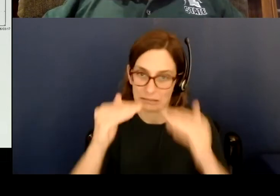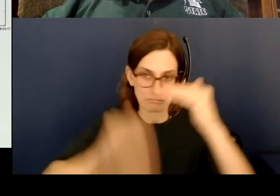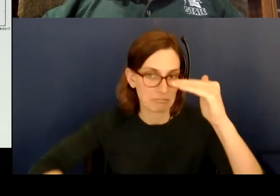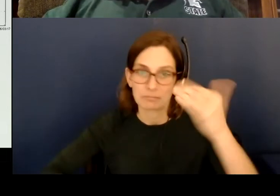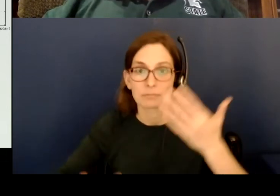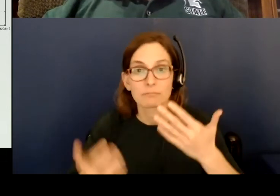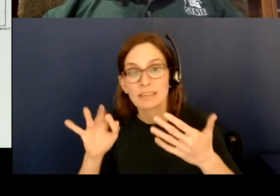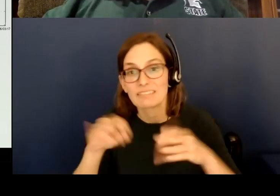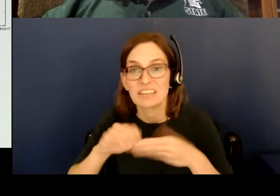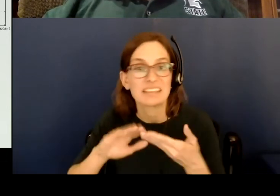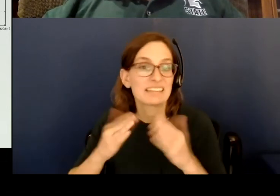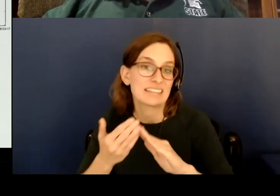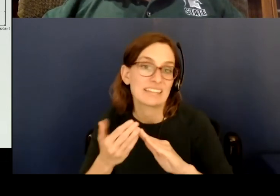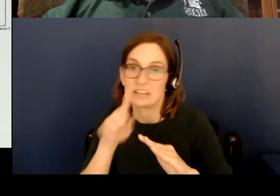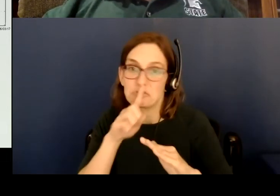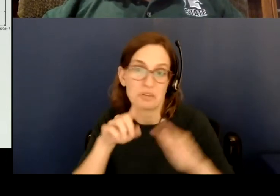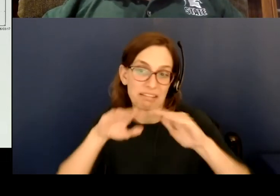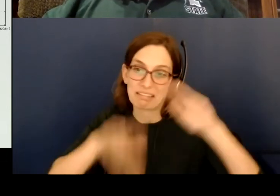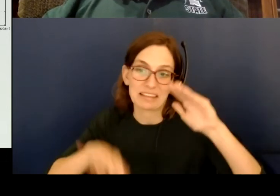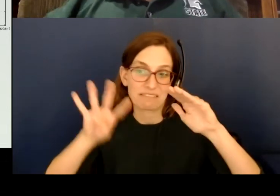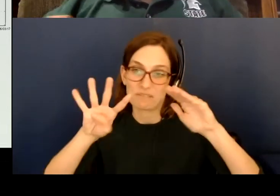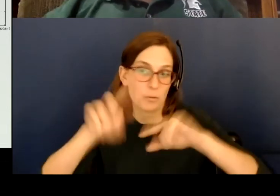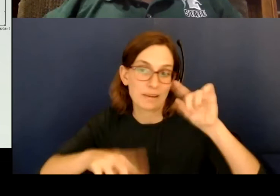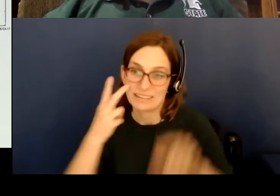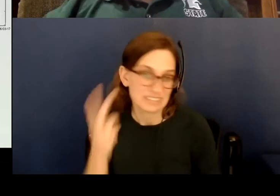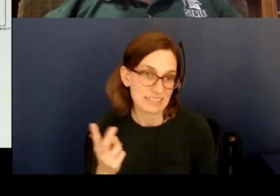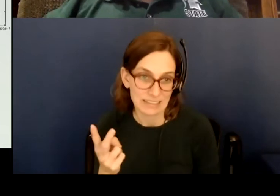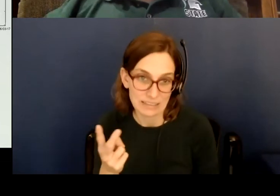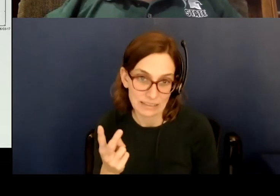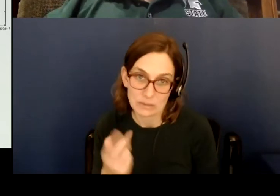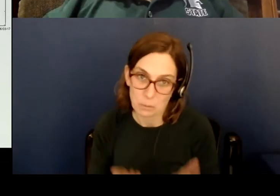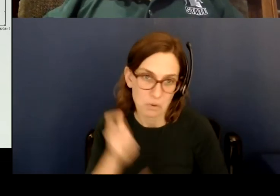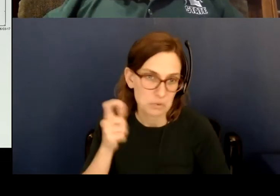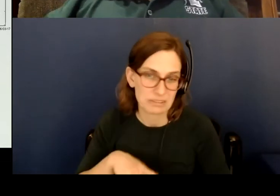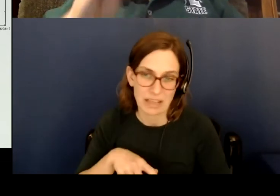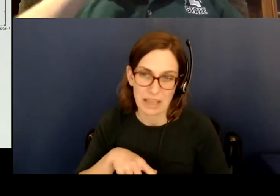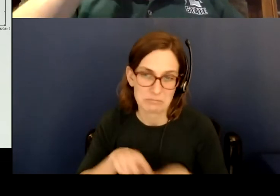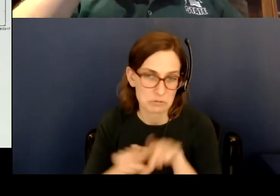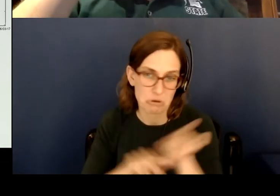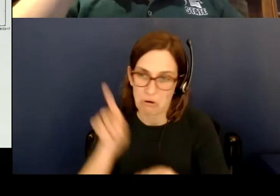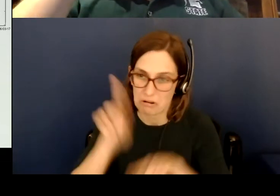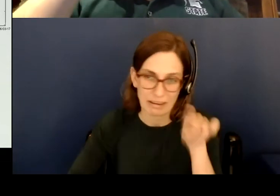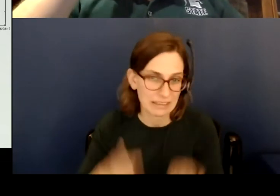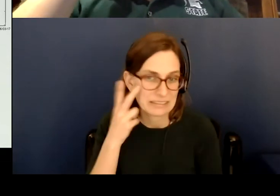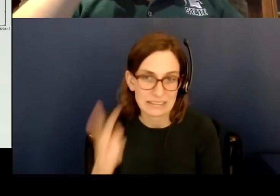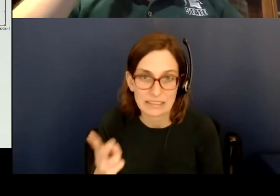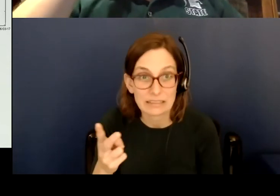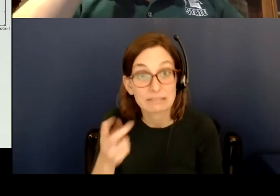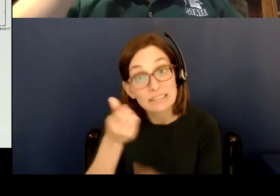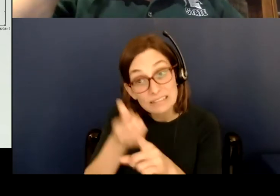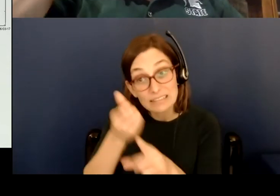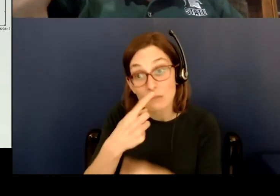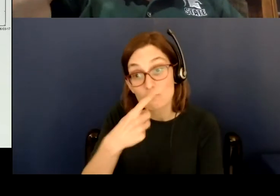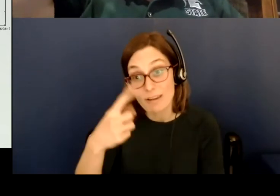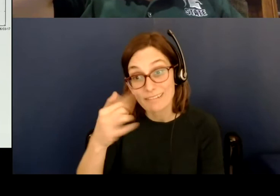living in the city, basically anything under here you can't see. So most of the time the star is gone. The star itself is a red giant. I don't